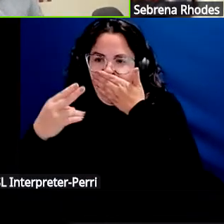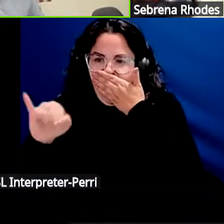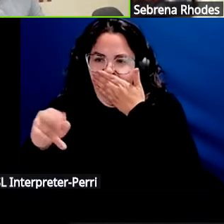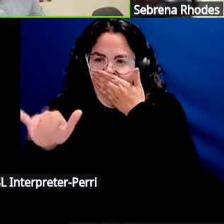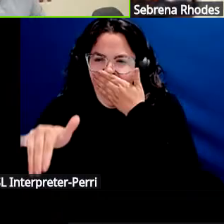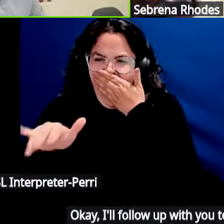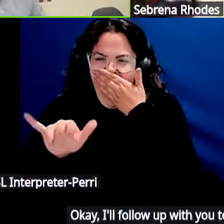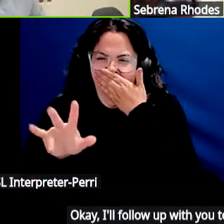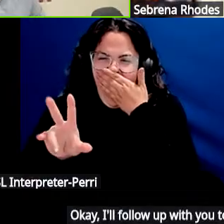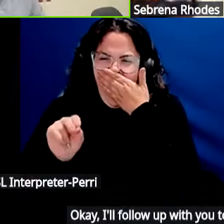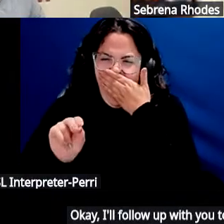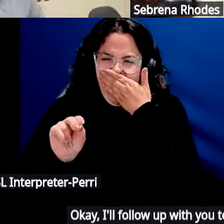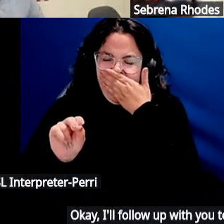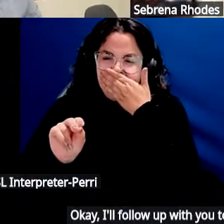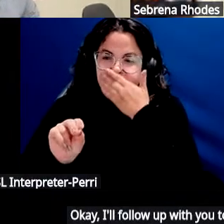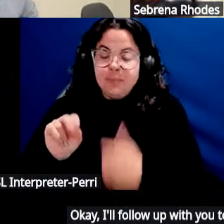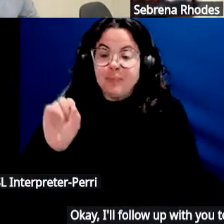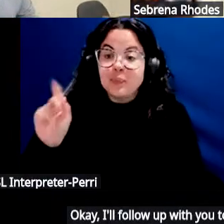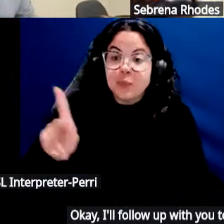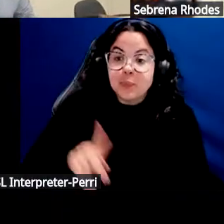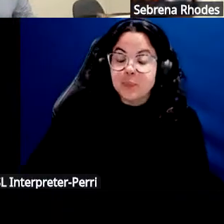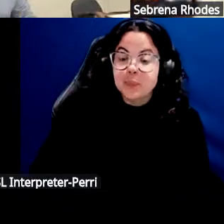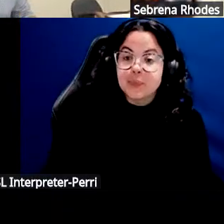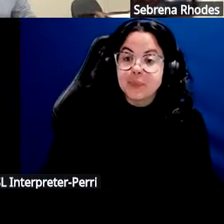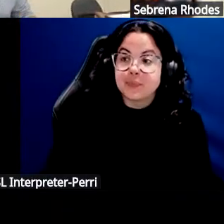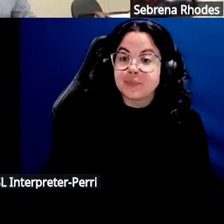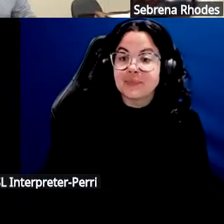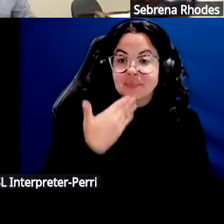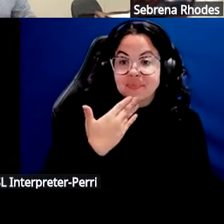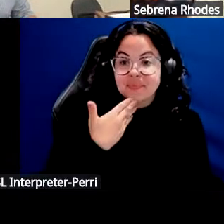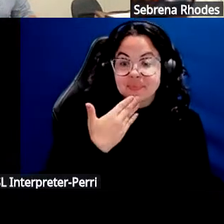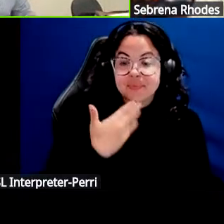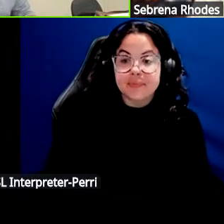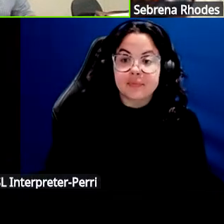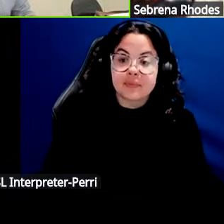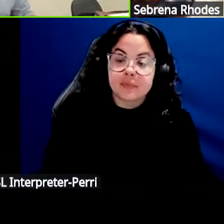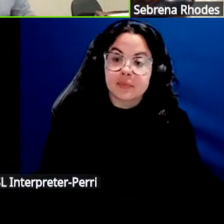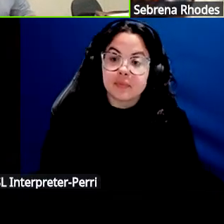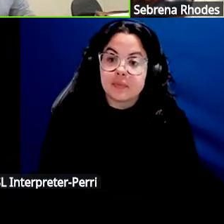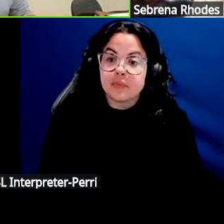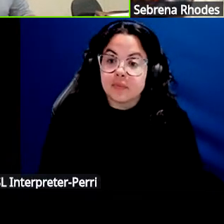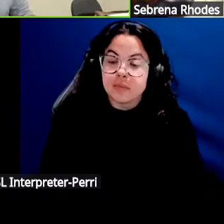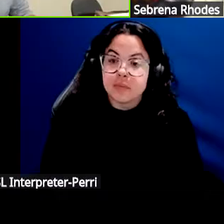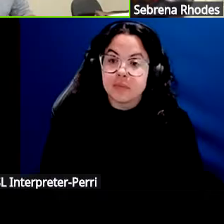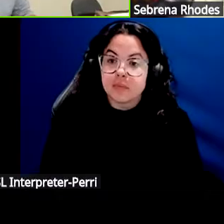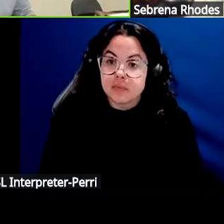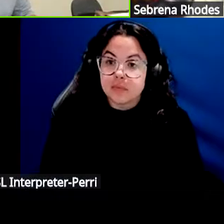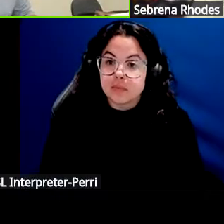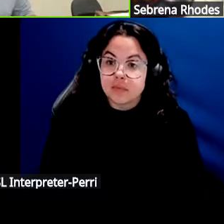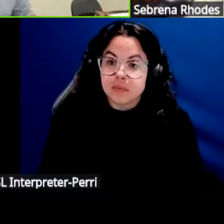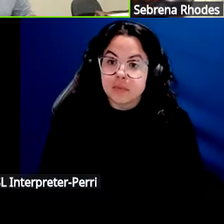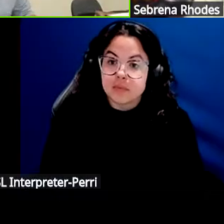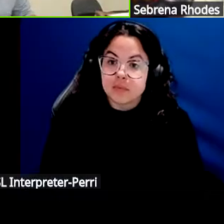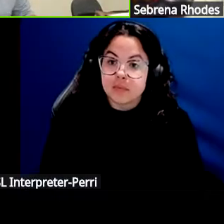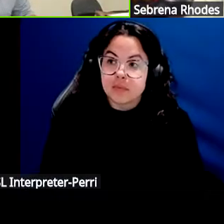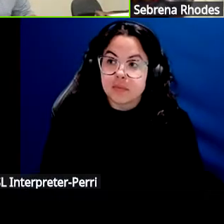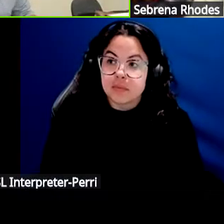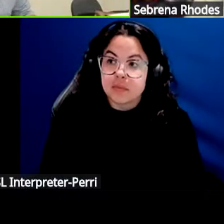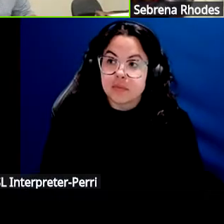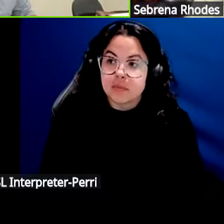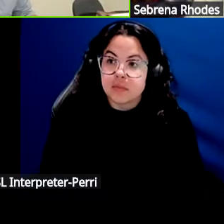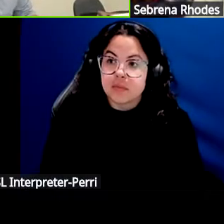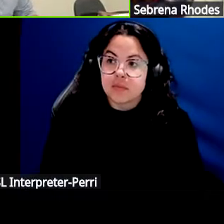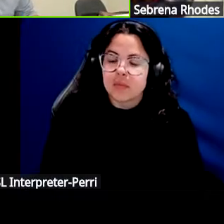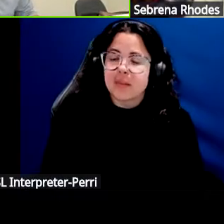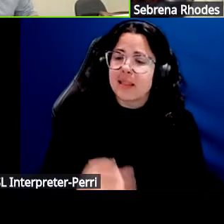30th. Okay. Thank you. Thank you. Believe Mr.